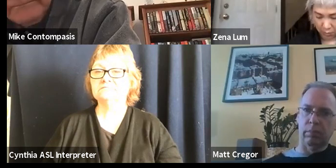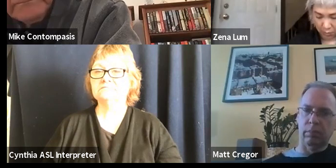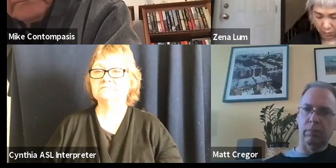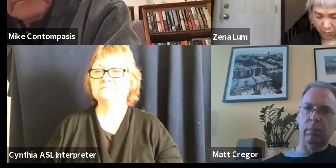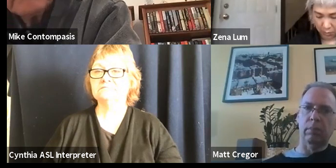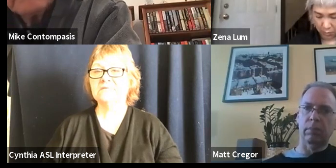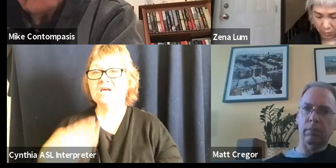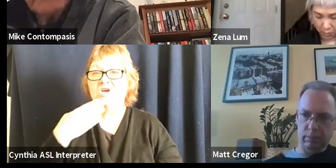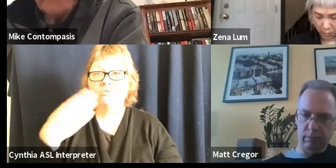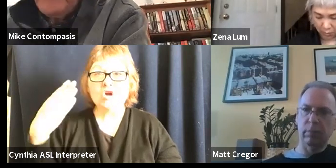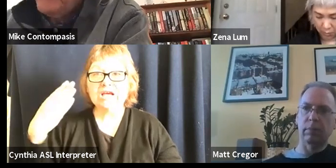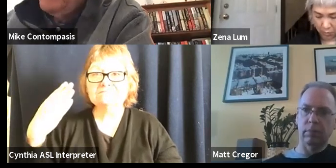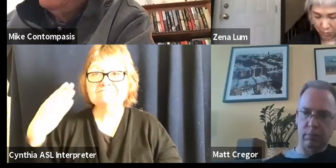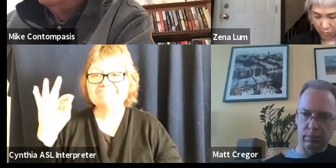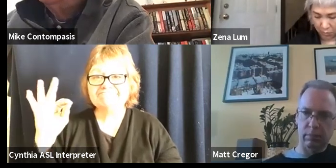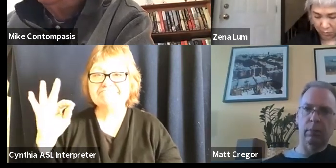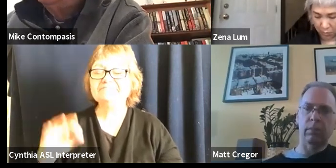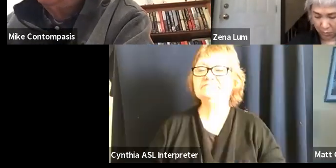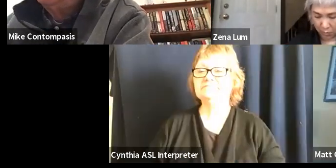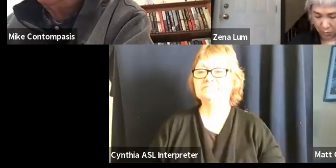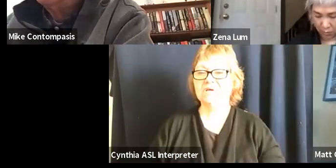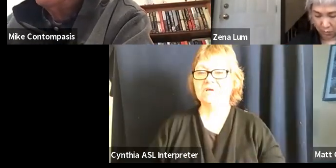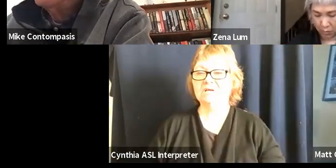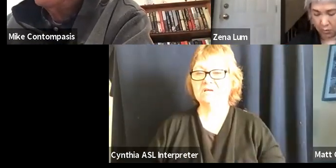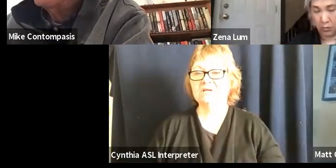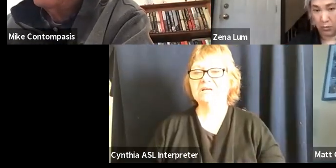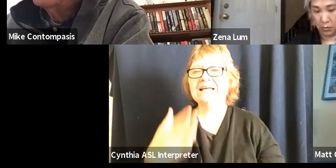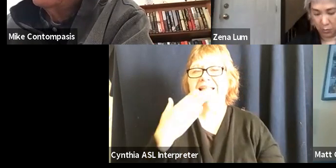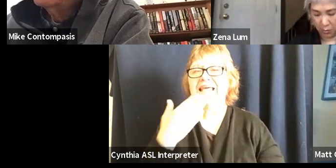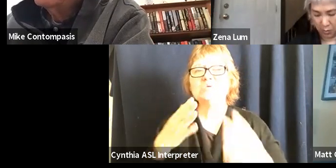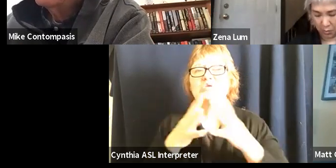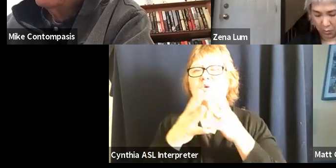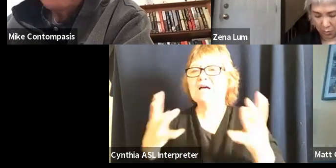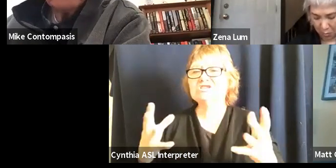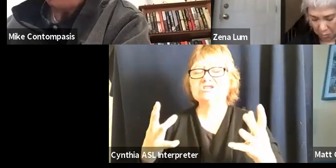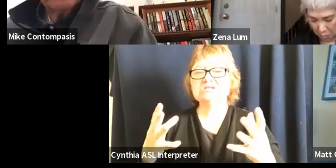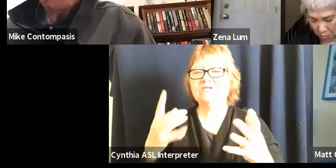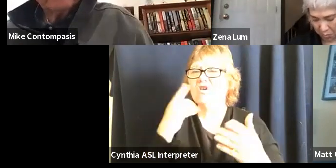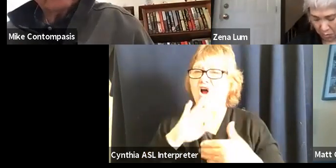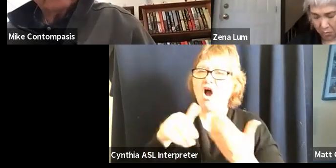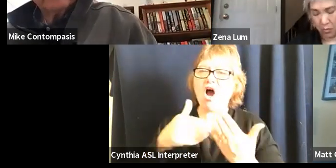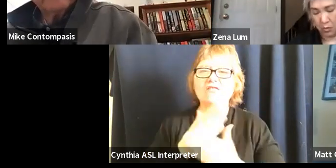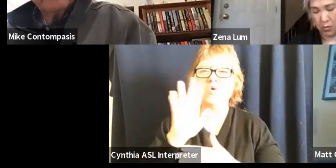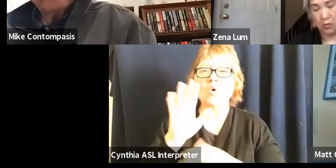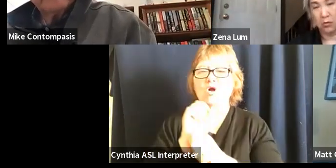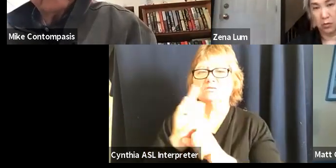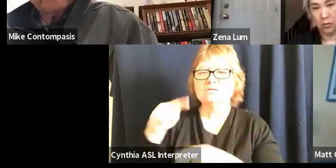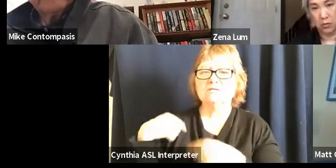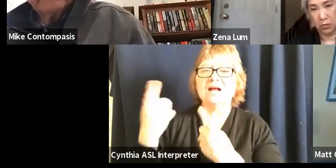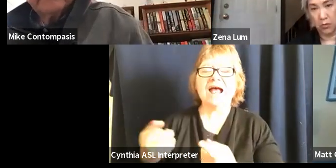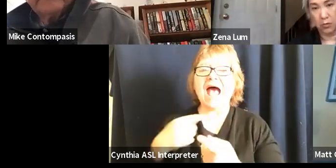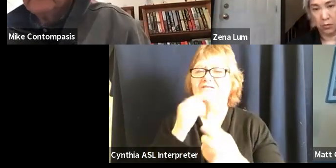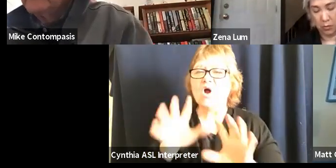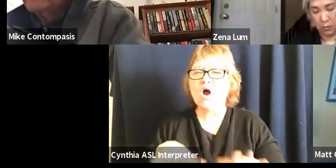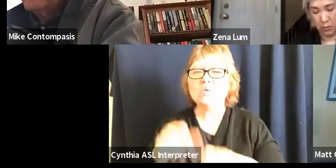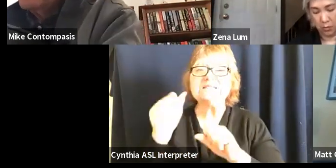Good morning, can you hear me? Yeah, we can hear you. Thank you so much for all the work you've done so far and for hosting these listening